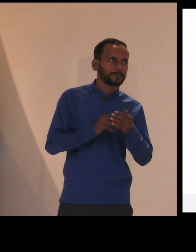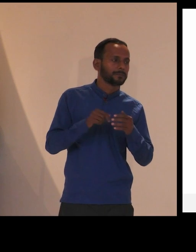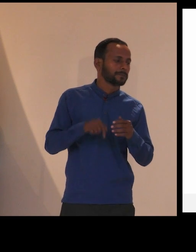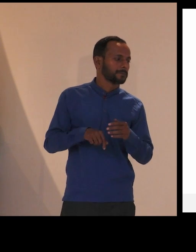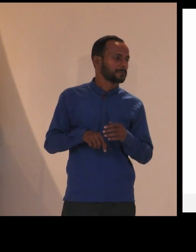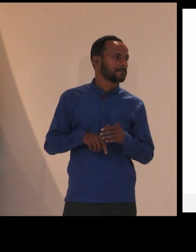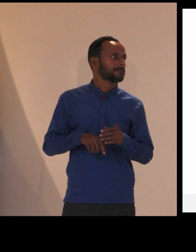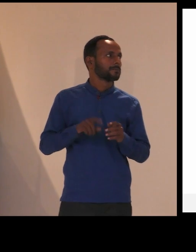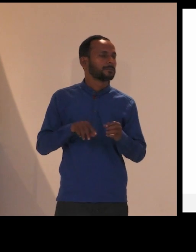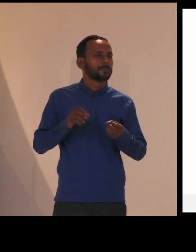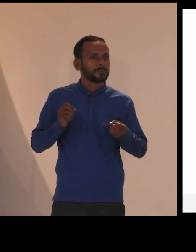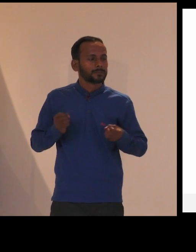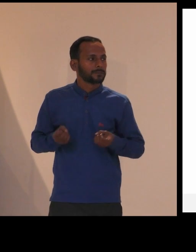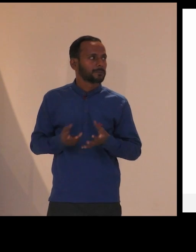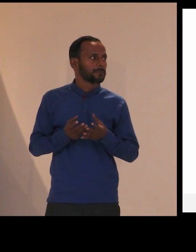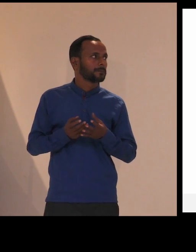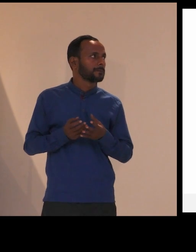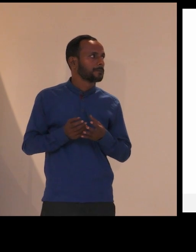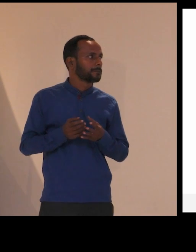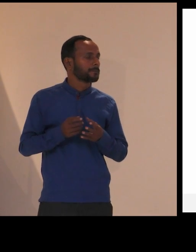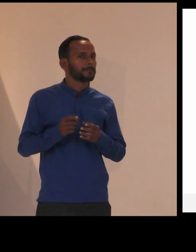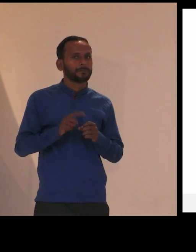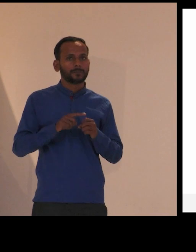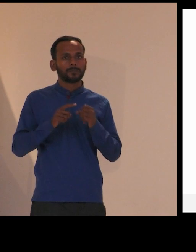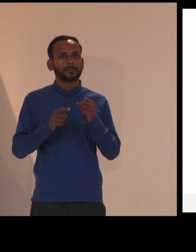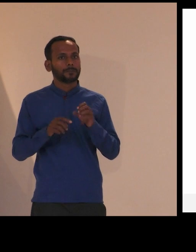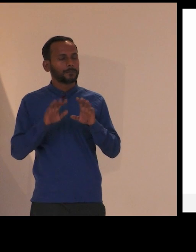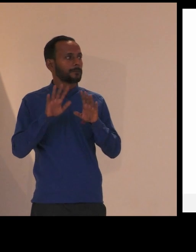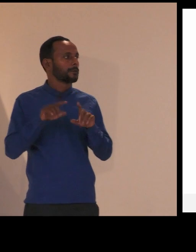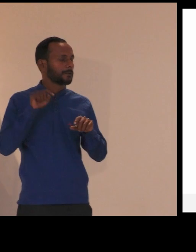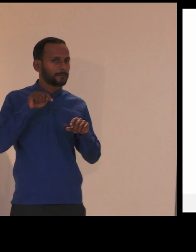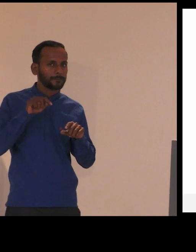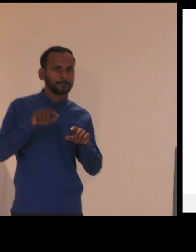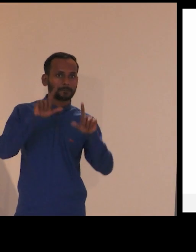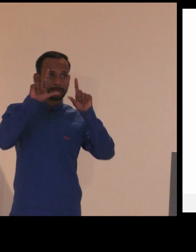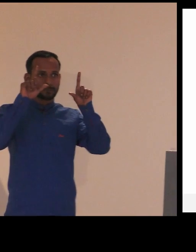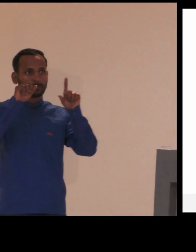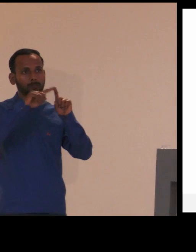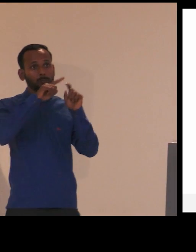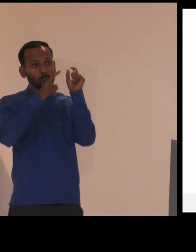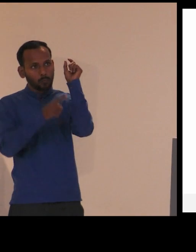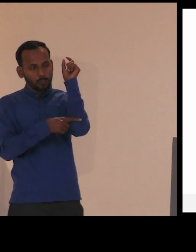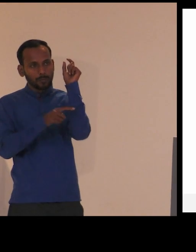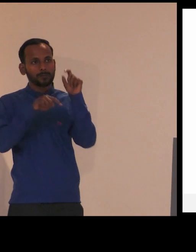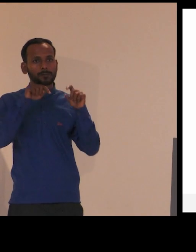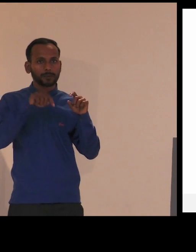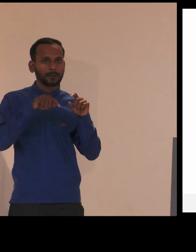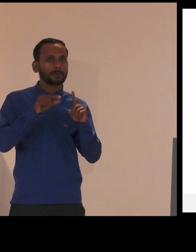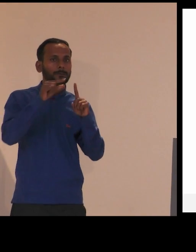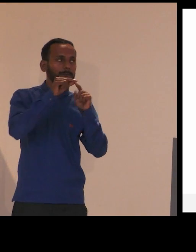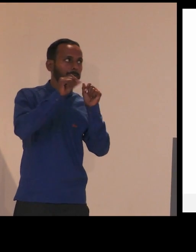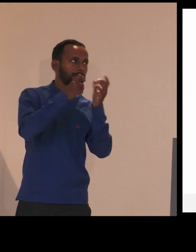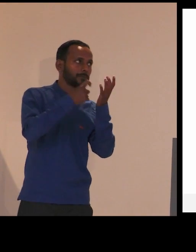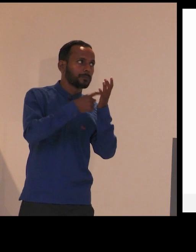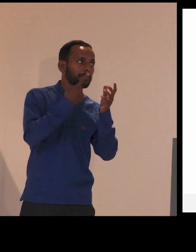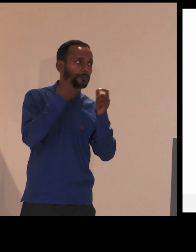doing. So I'll come to this image later, but PARI is a very visually driven